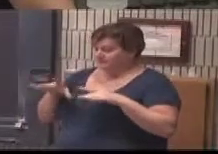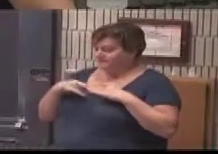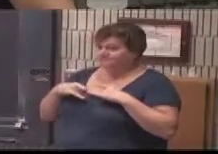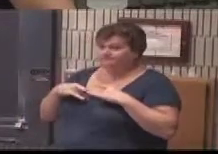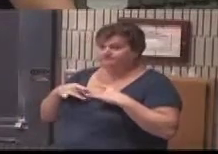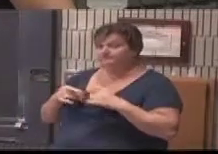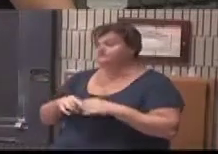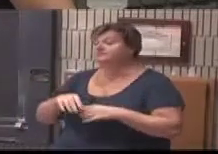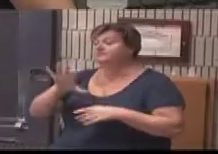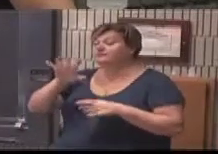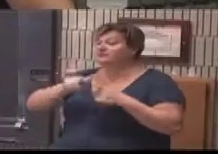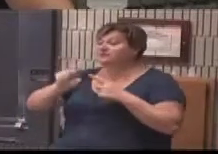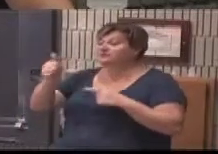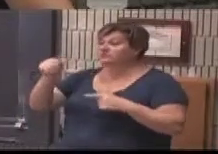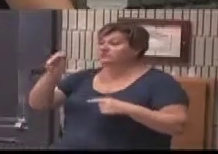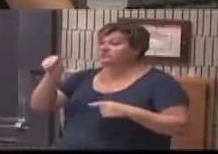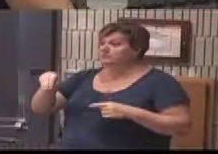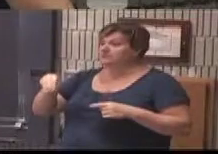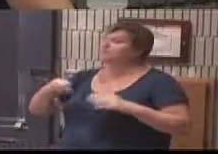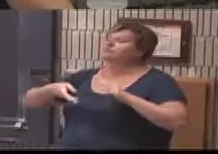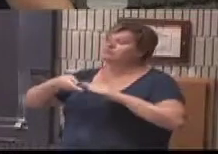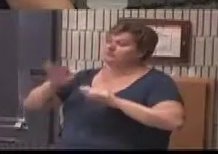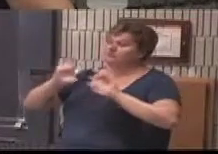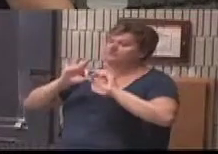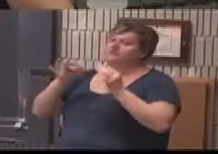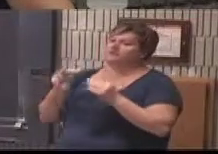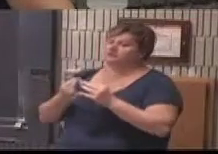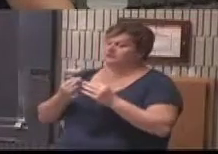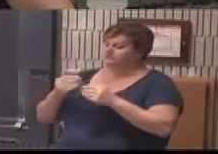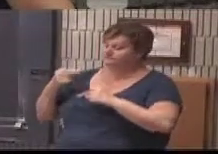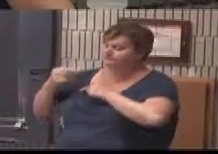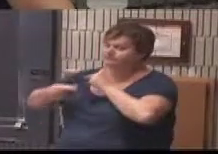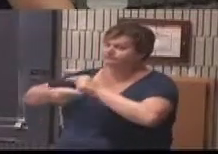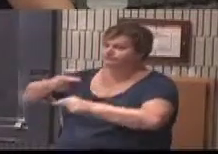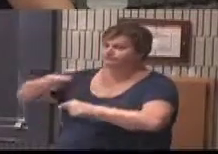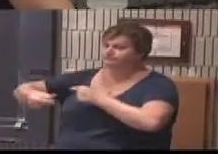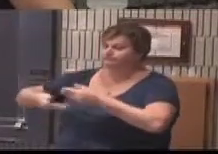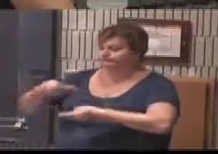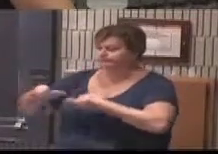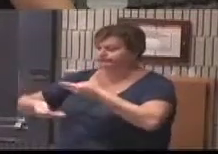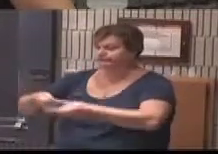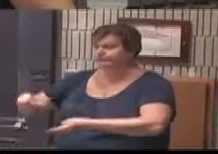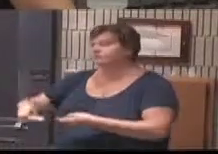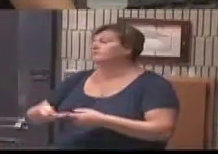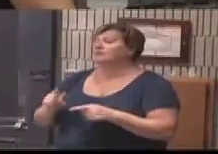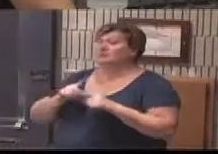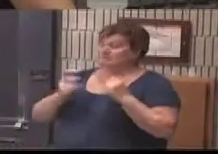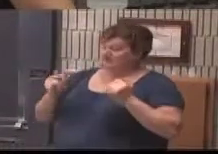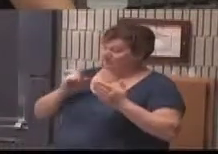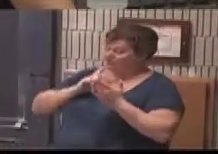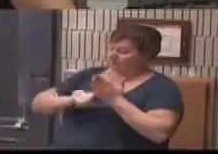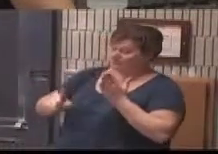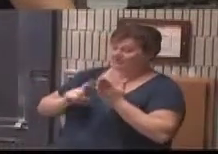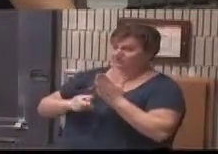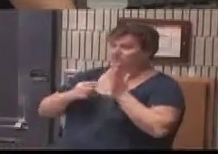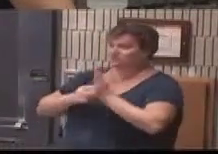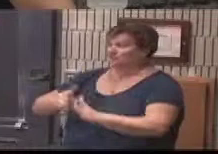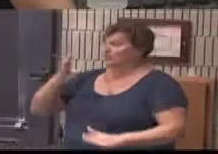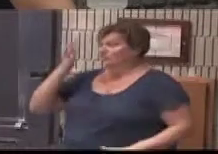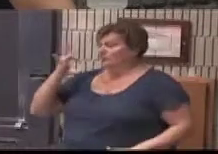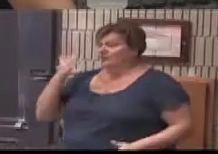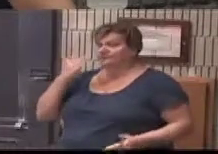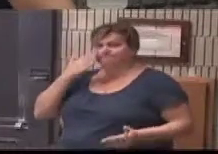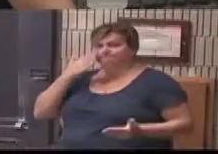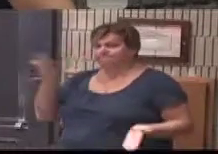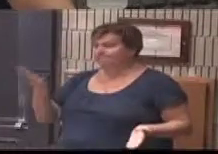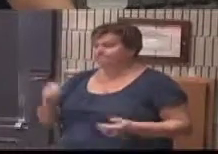to 10% of the cases, it does run in the family for several generations. But at this point, the research has not pointed out why